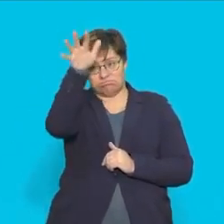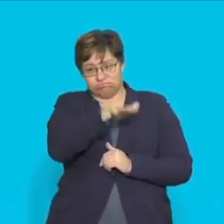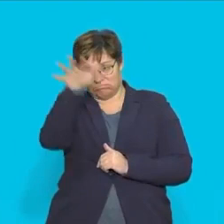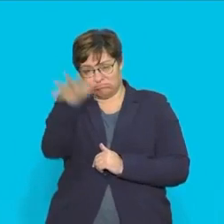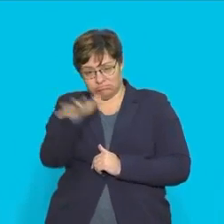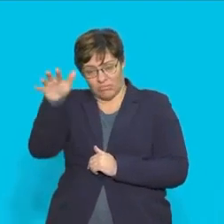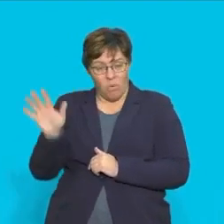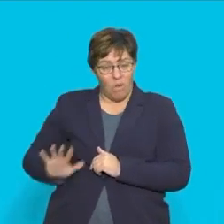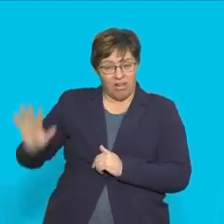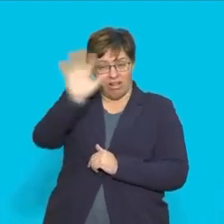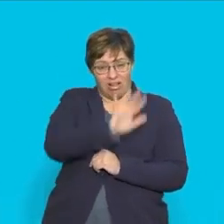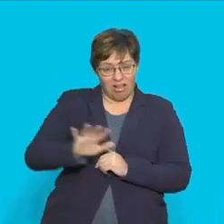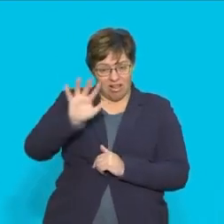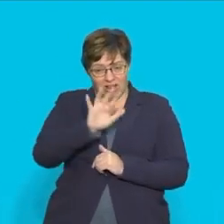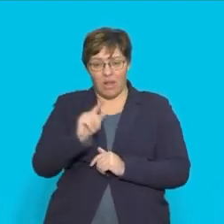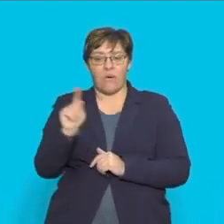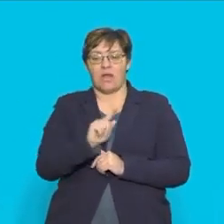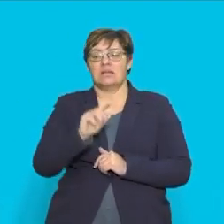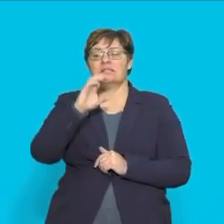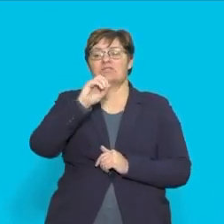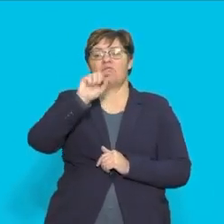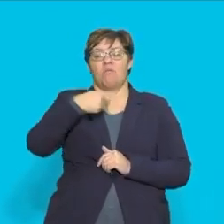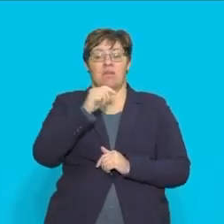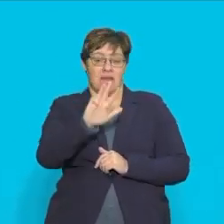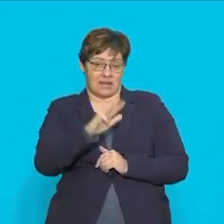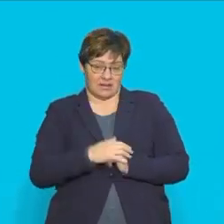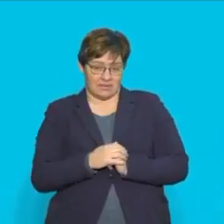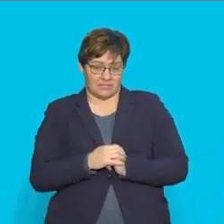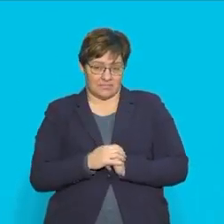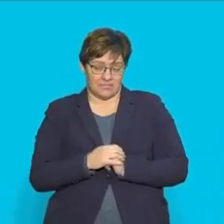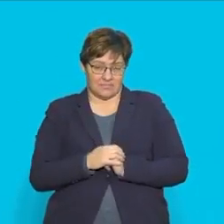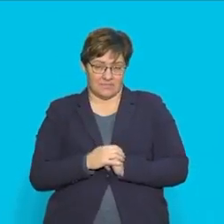whole thing will be 0.9.